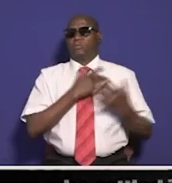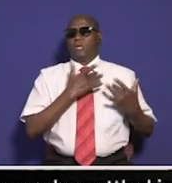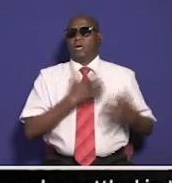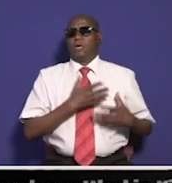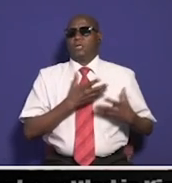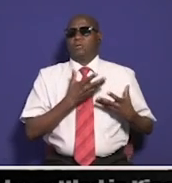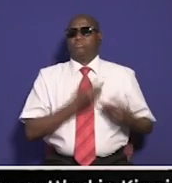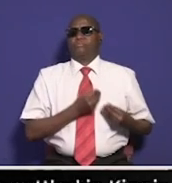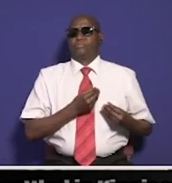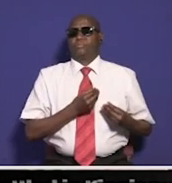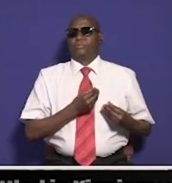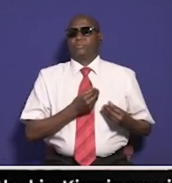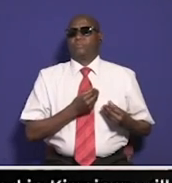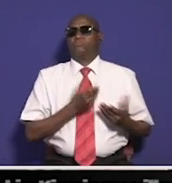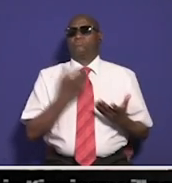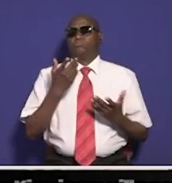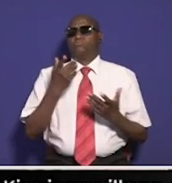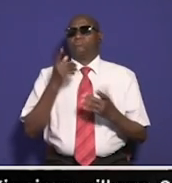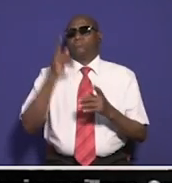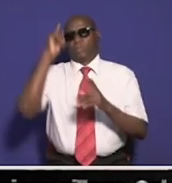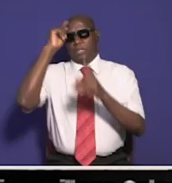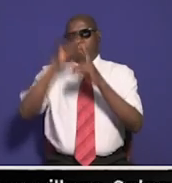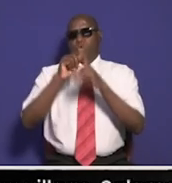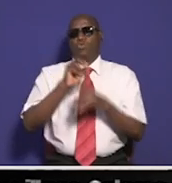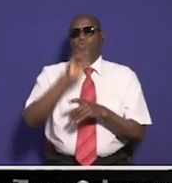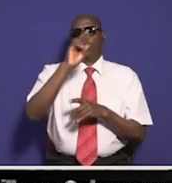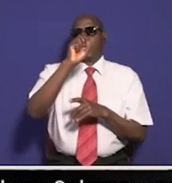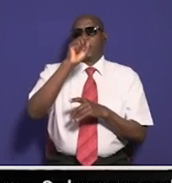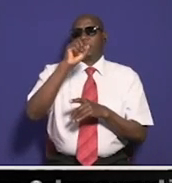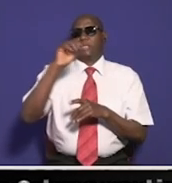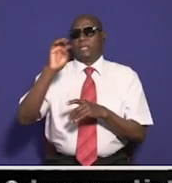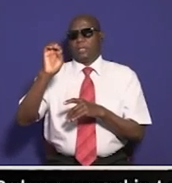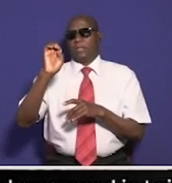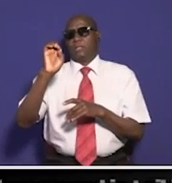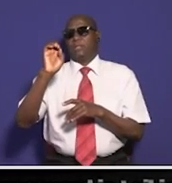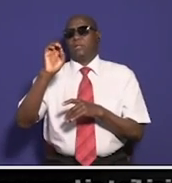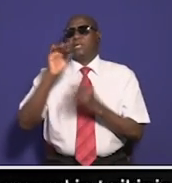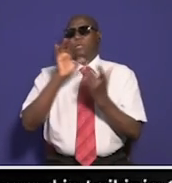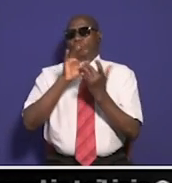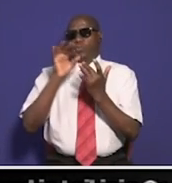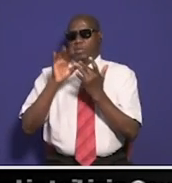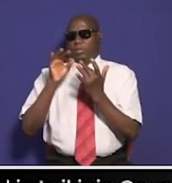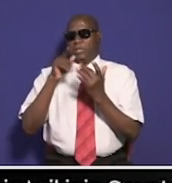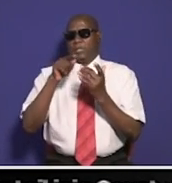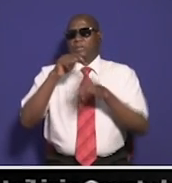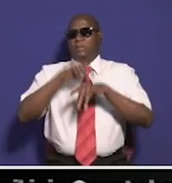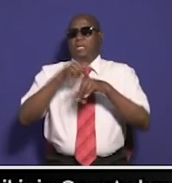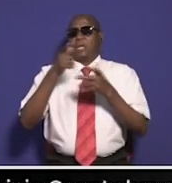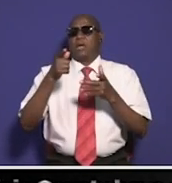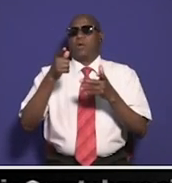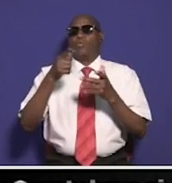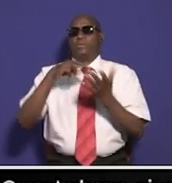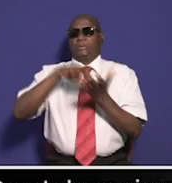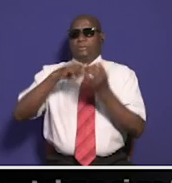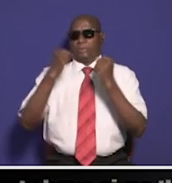practice. Bronny, who was set to join USC as the top freshman recruit to the NCAA this season, is now in stable